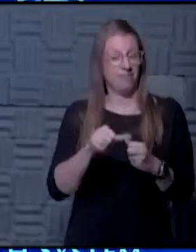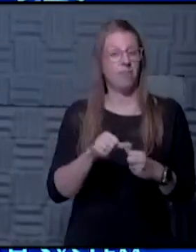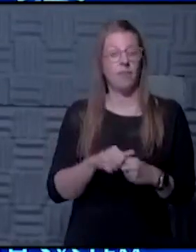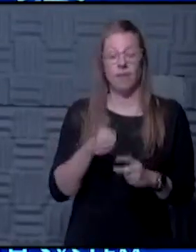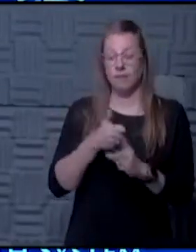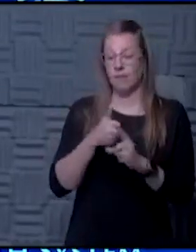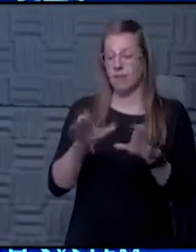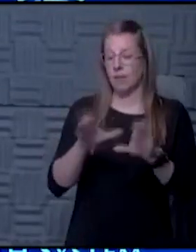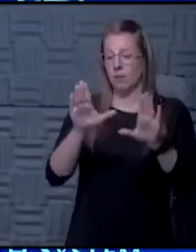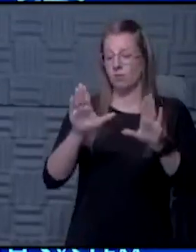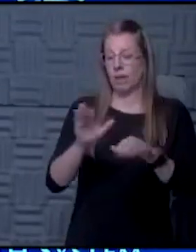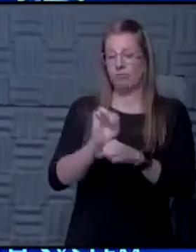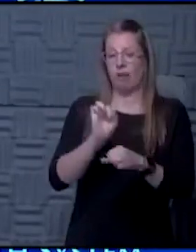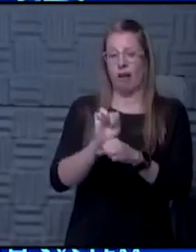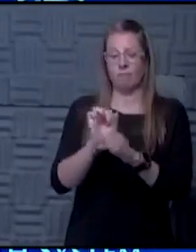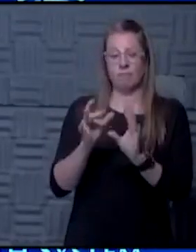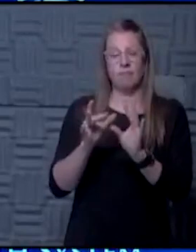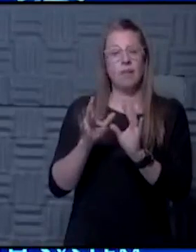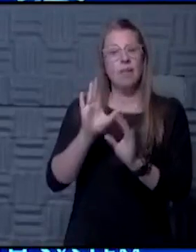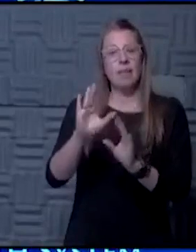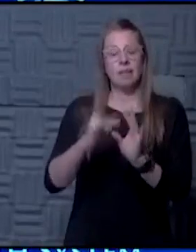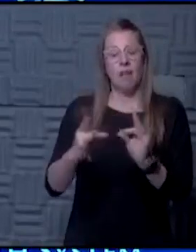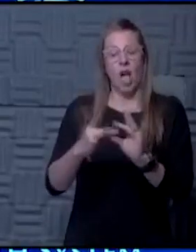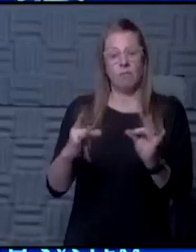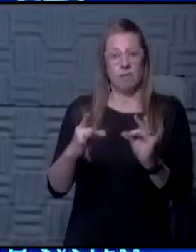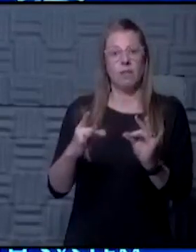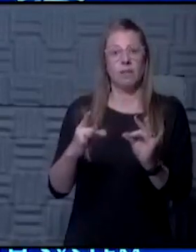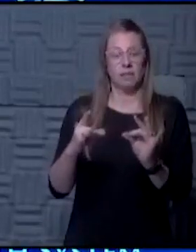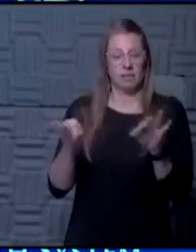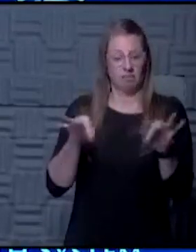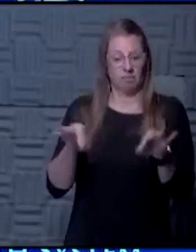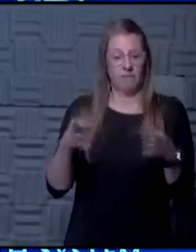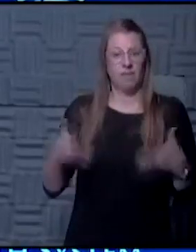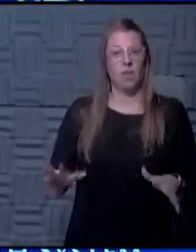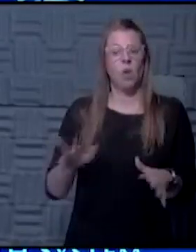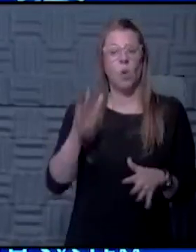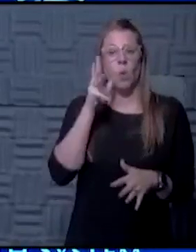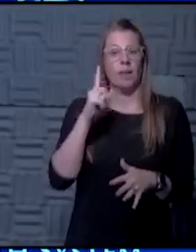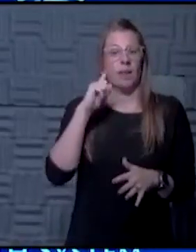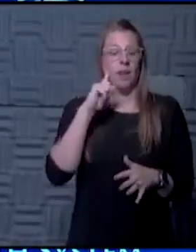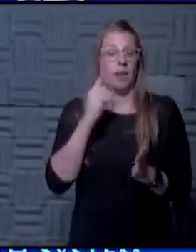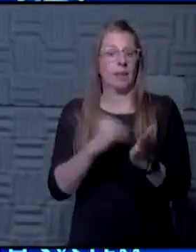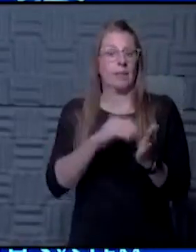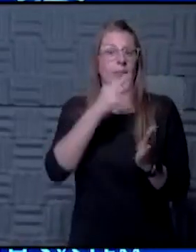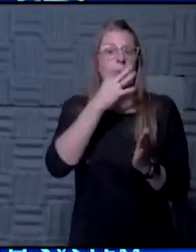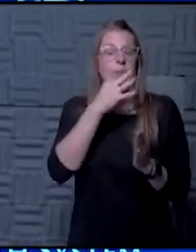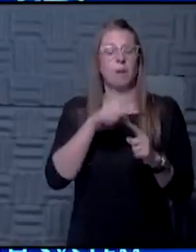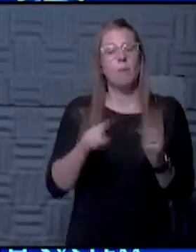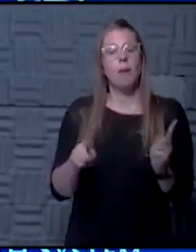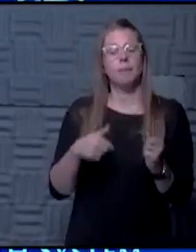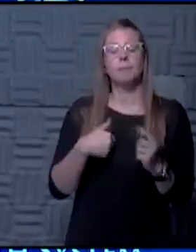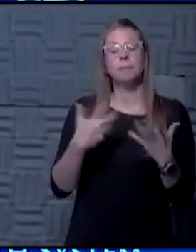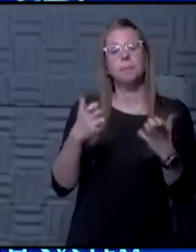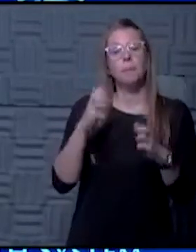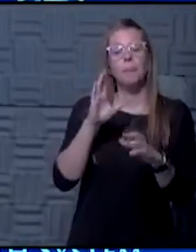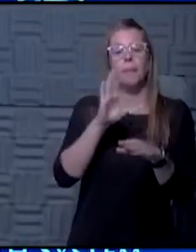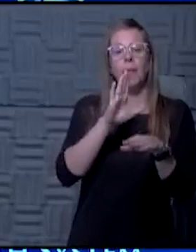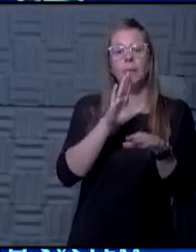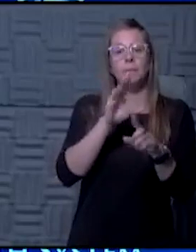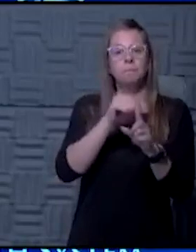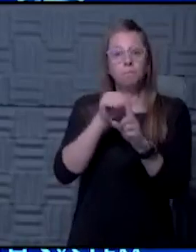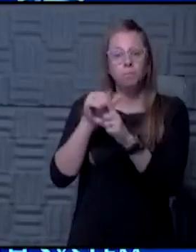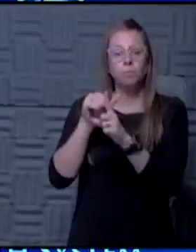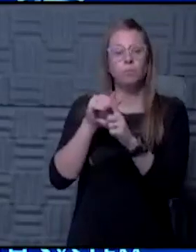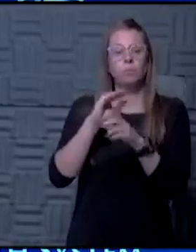did a great job talking about his comments around mask wearing and playing it cautious. We're going to hear about that in a minute. I just wanted to remind everybody